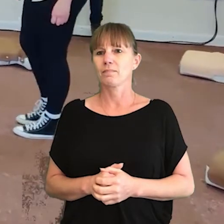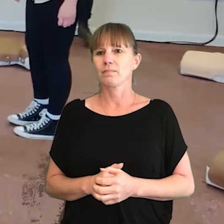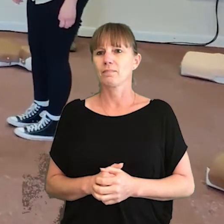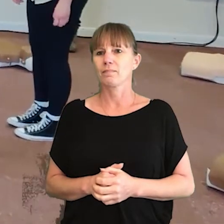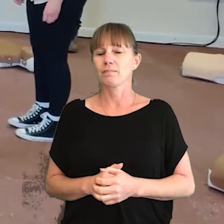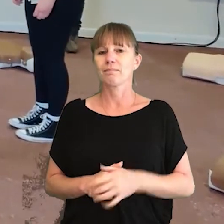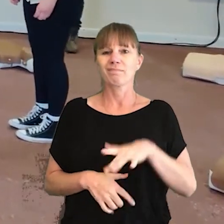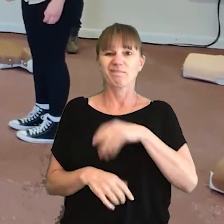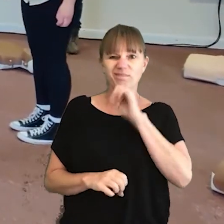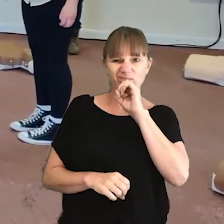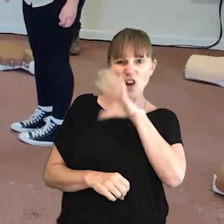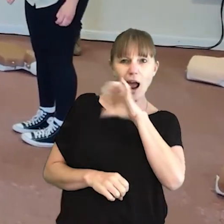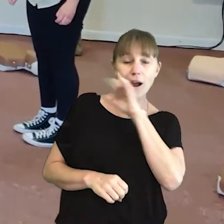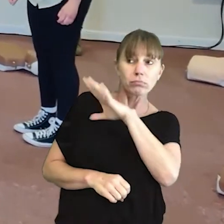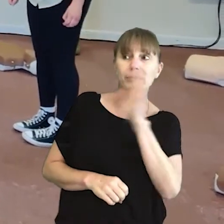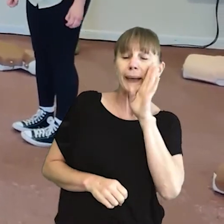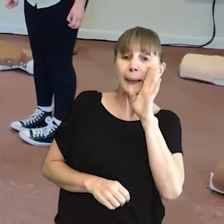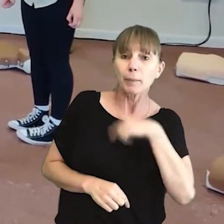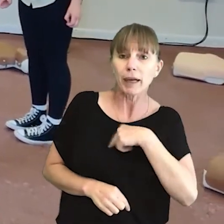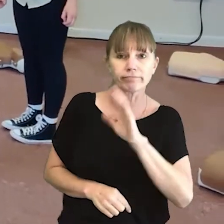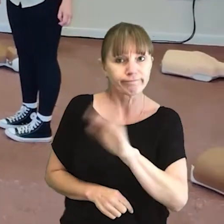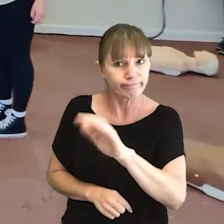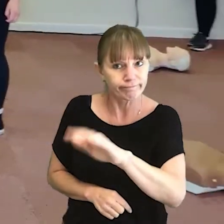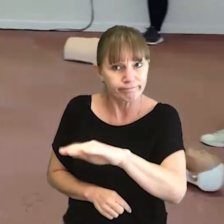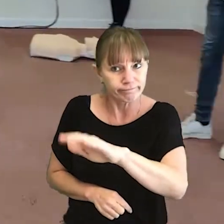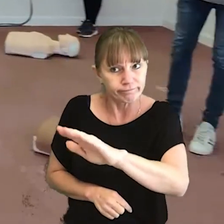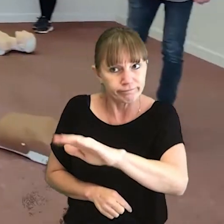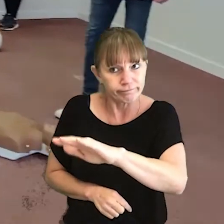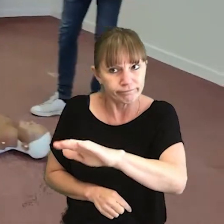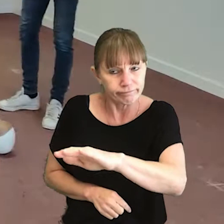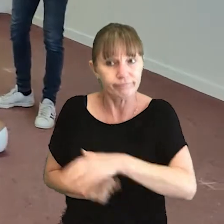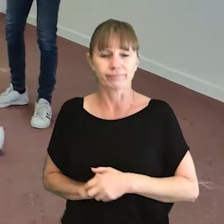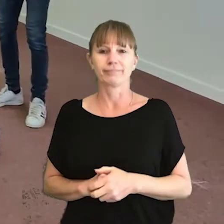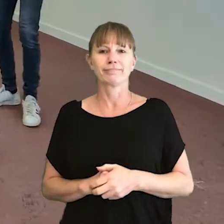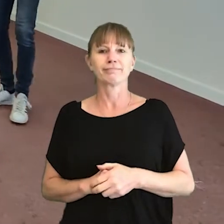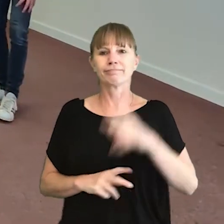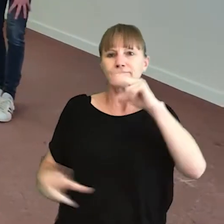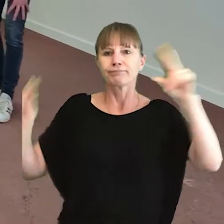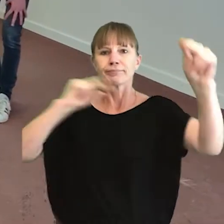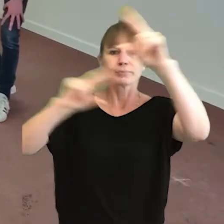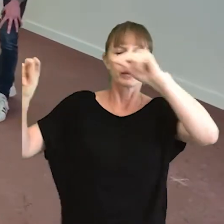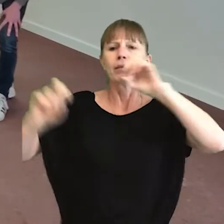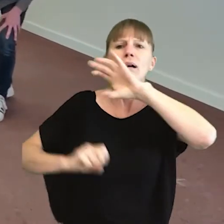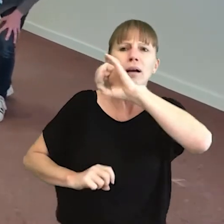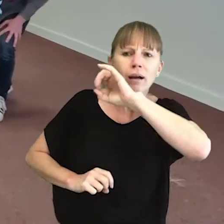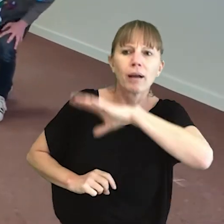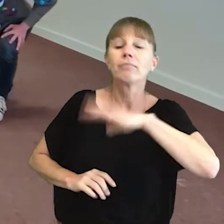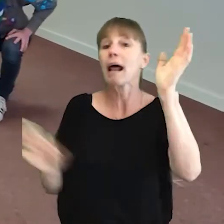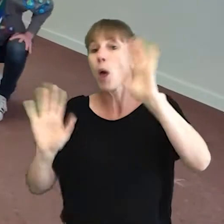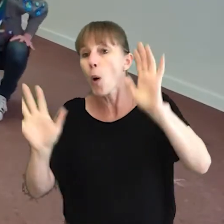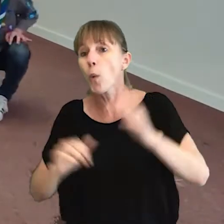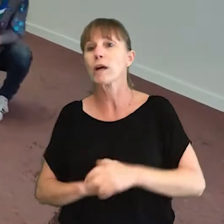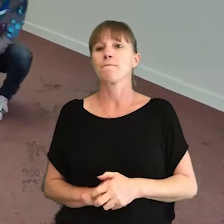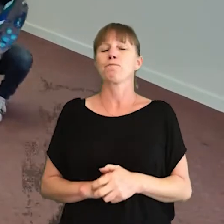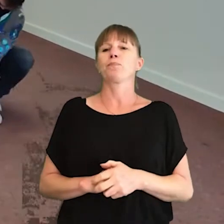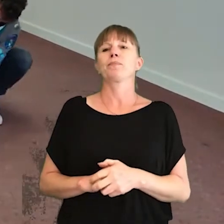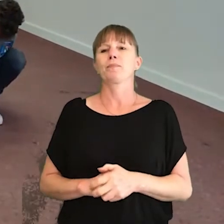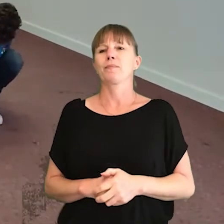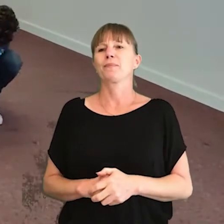Hello, can you hear me? Hello. Can you hear me? Can you hear me, please? Hello, your eyes. Yes. Open your eyes. Can you hear me? Your eyes. Hello. Hello.